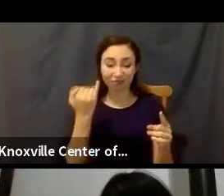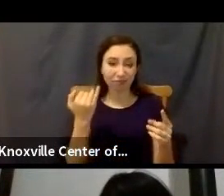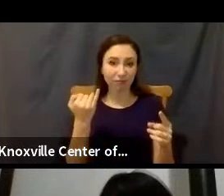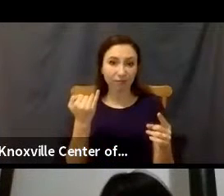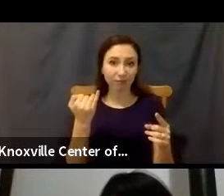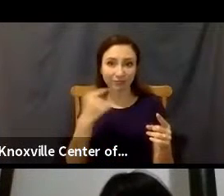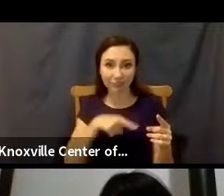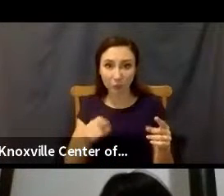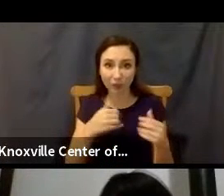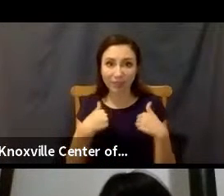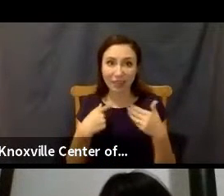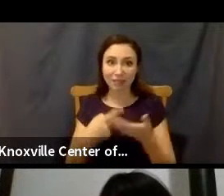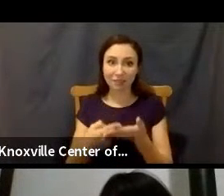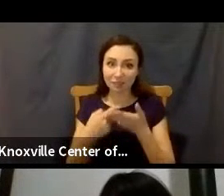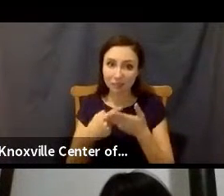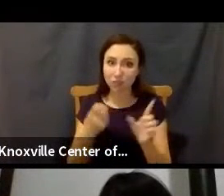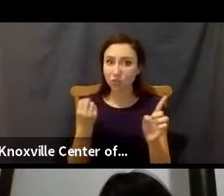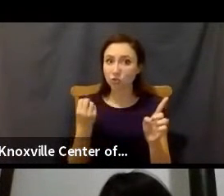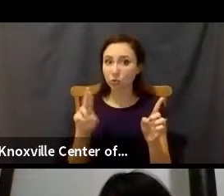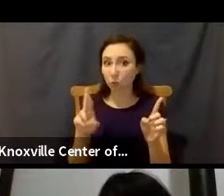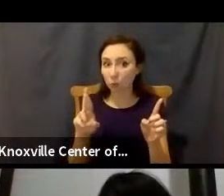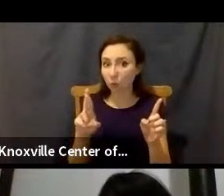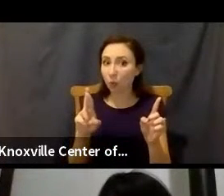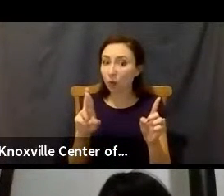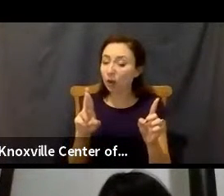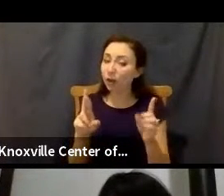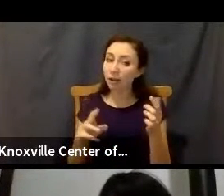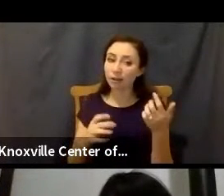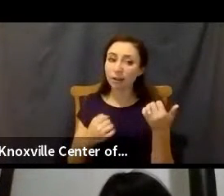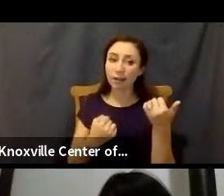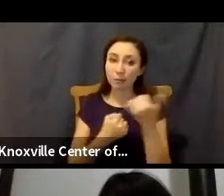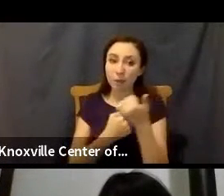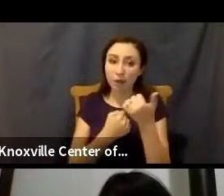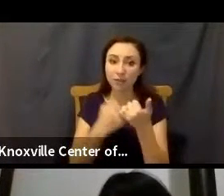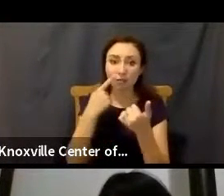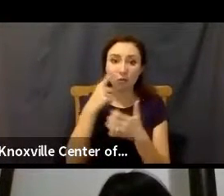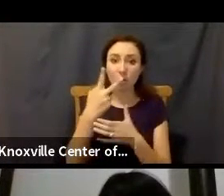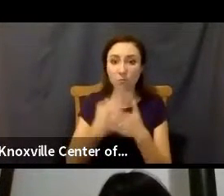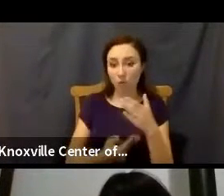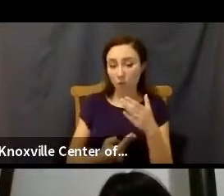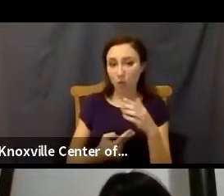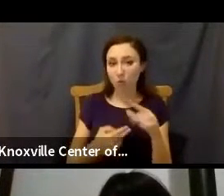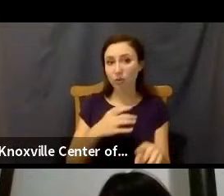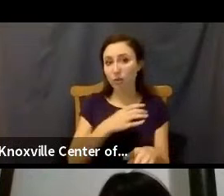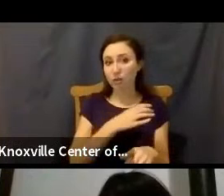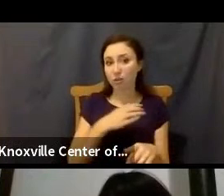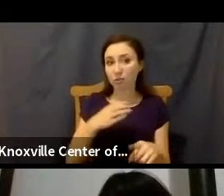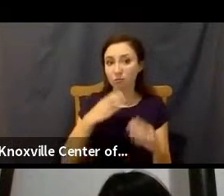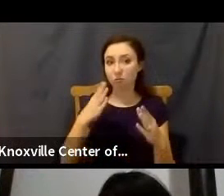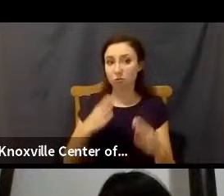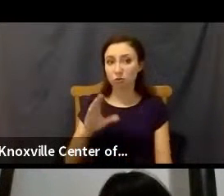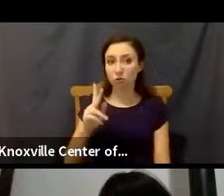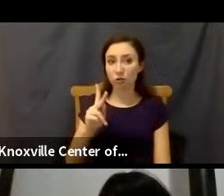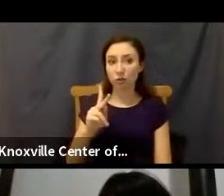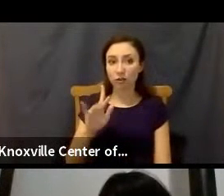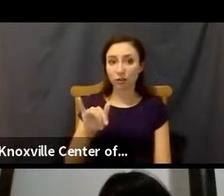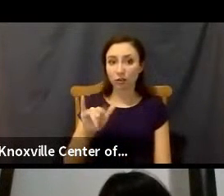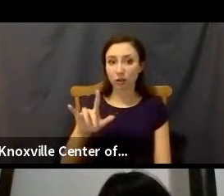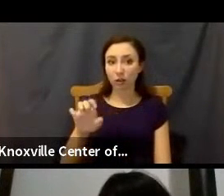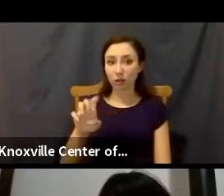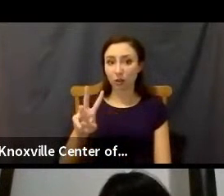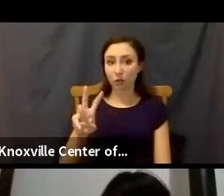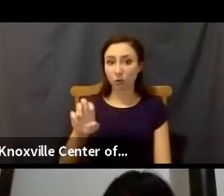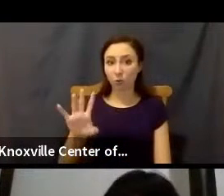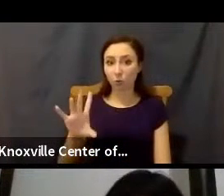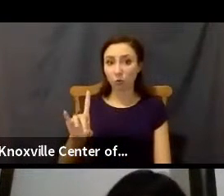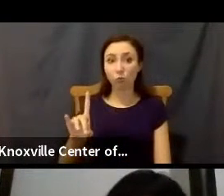want to have discussion, or the sponsor of both of these is Commissioner Kyle Ward. So certainly if you have